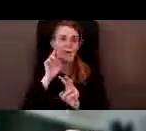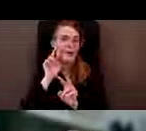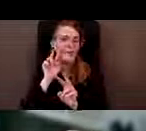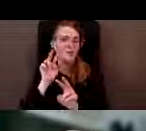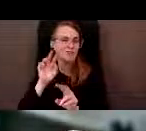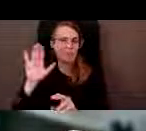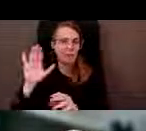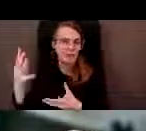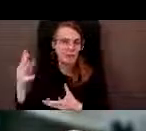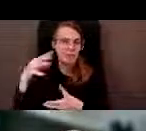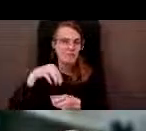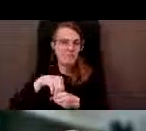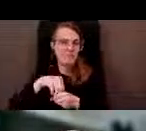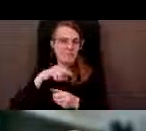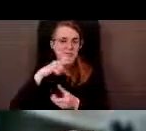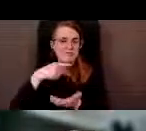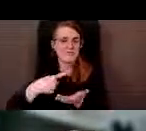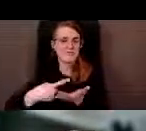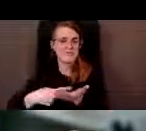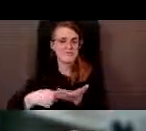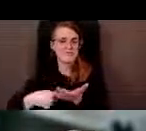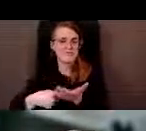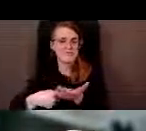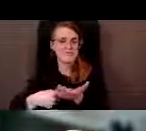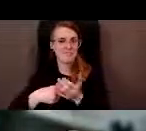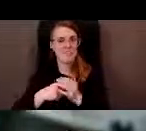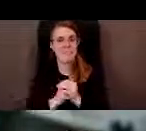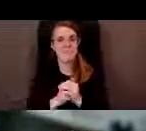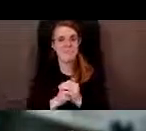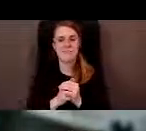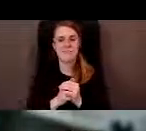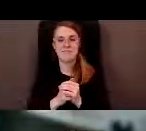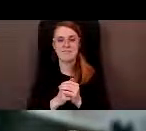further participation and discussion during the discussion tonight.